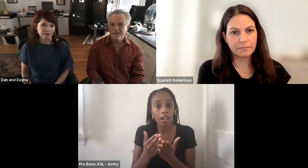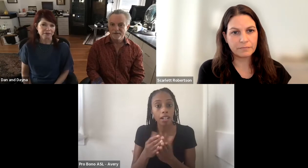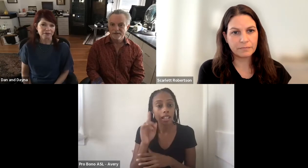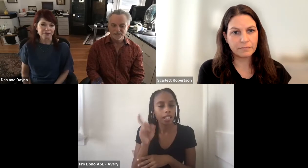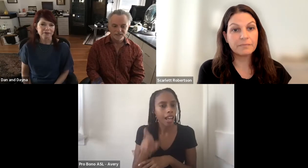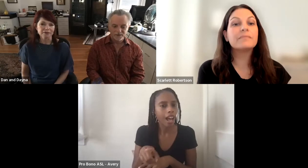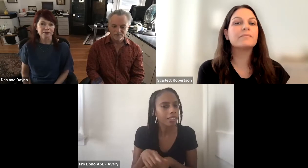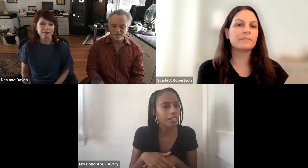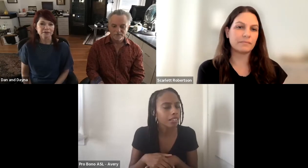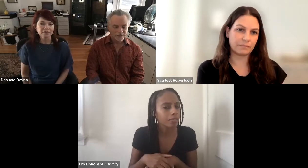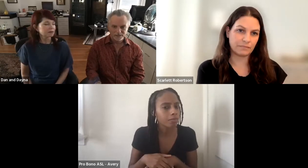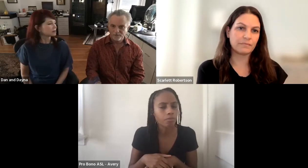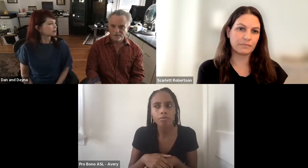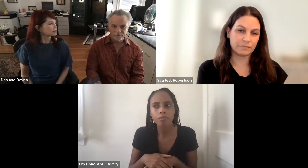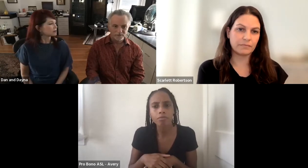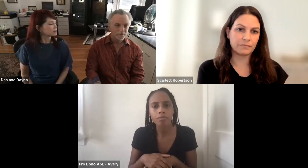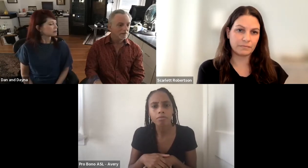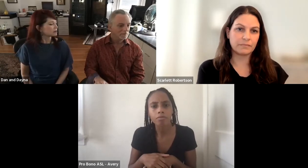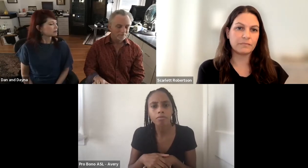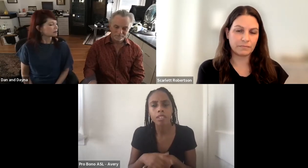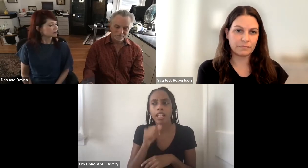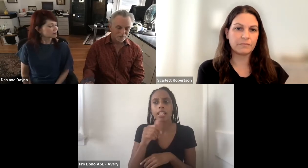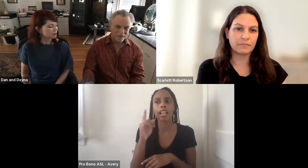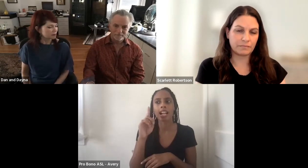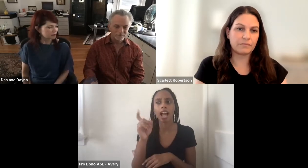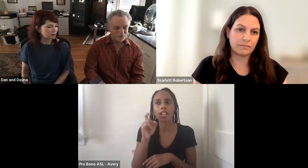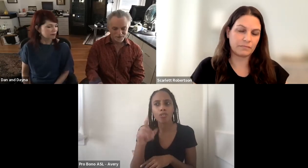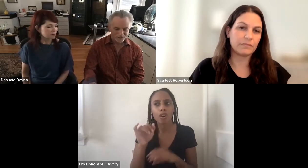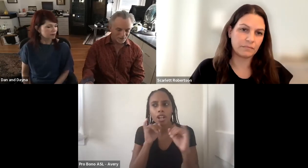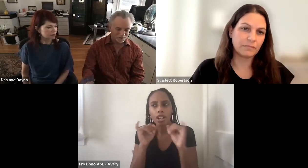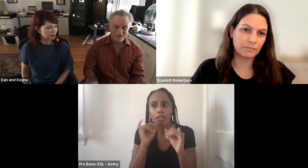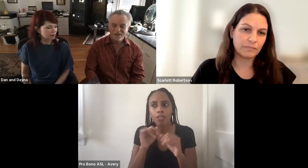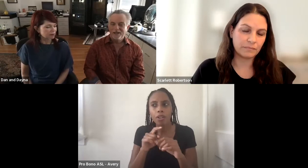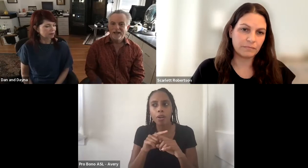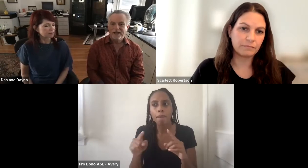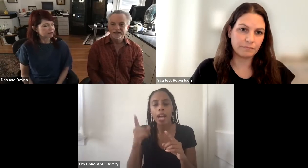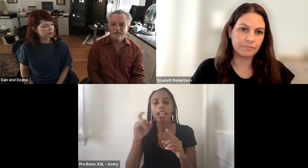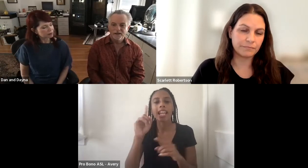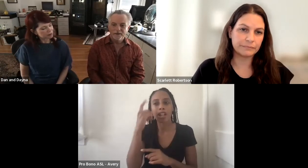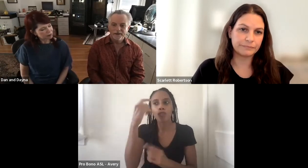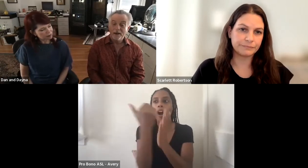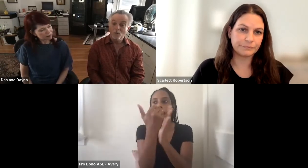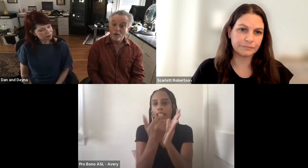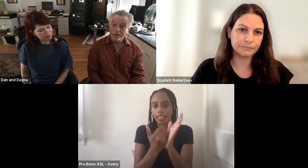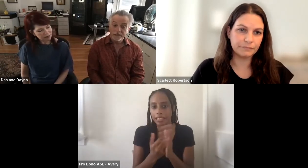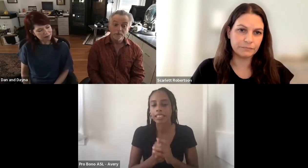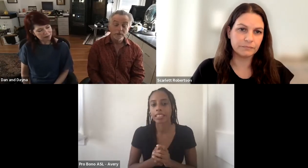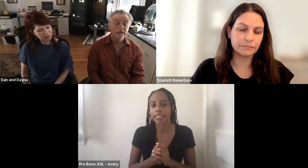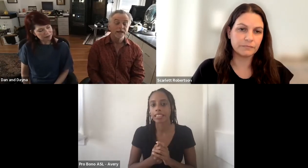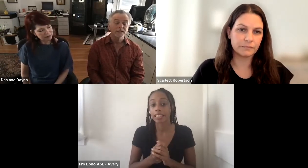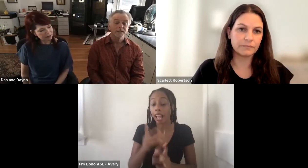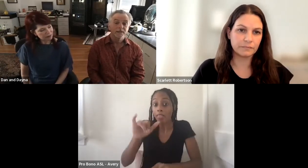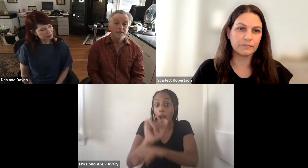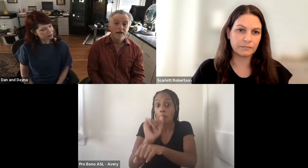blessing. In essence, saying, not going to ask for an interview, go out, do this on his own. And that worked. And Leonard